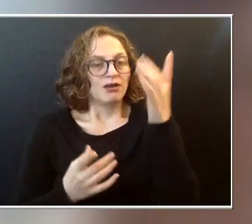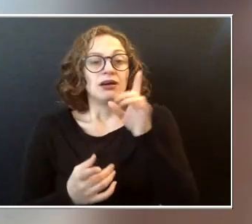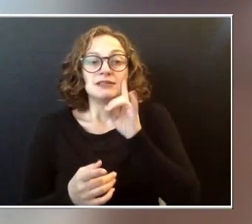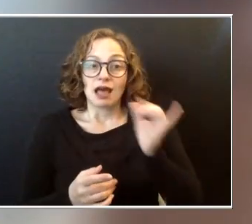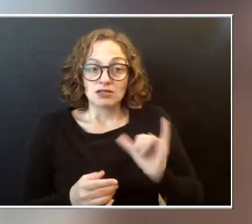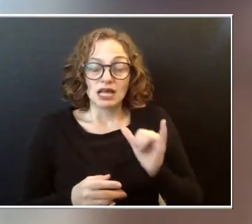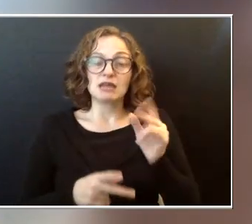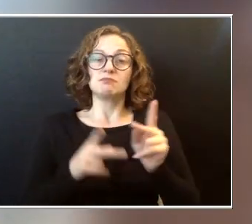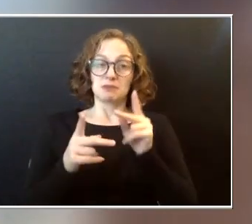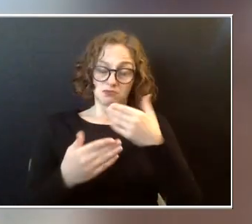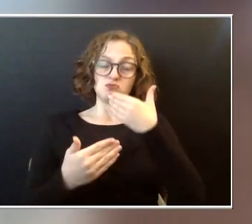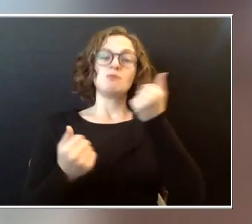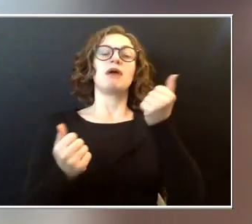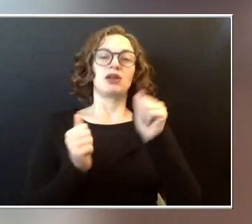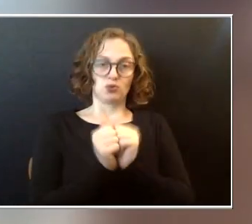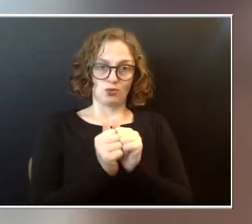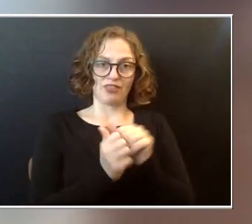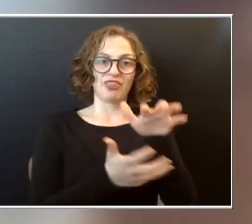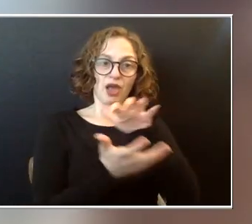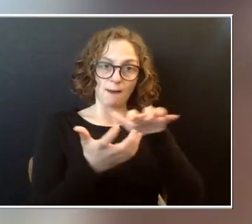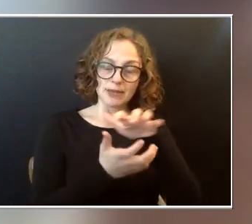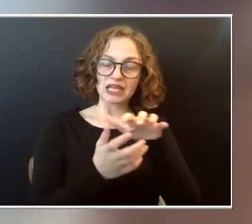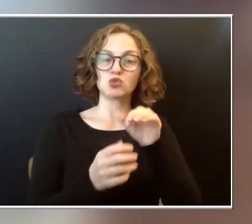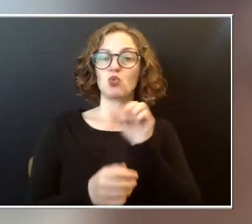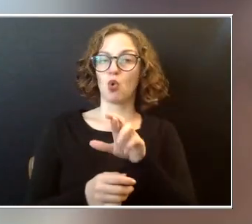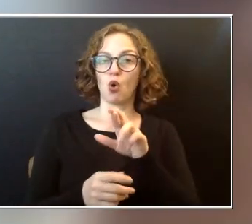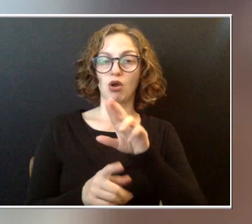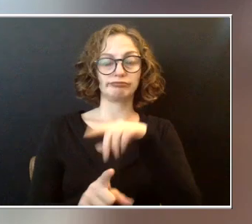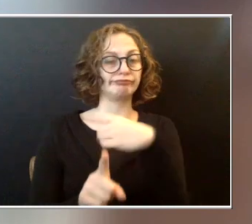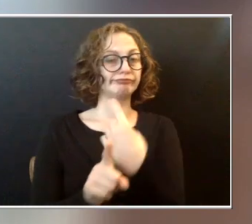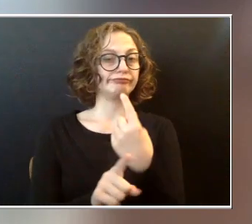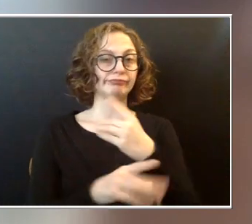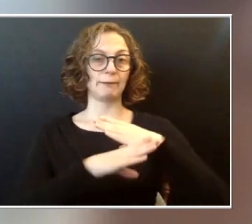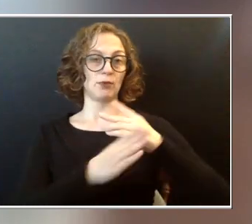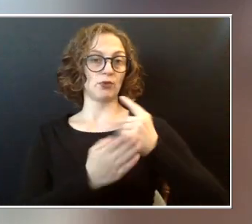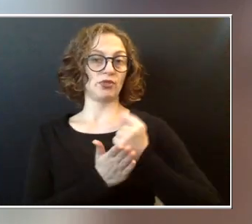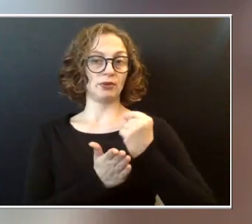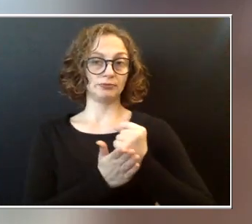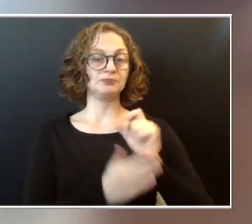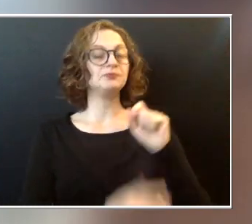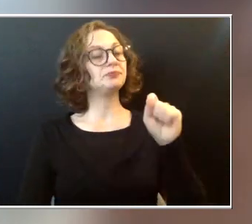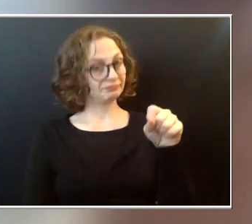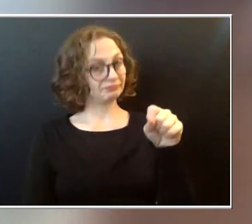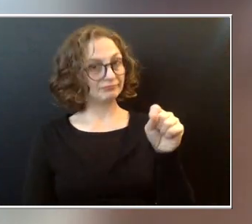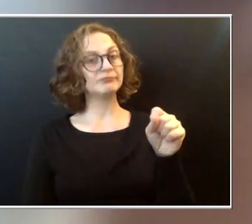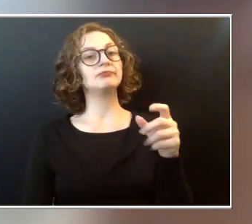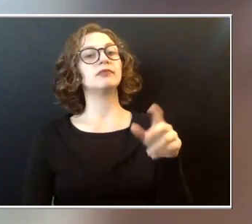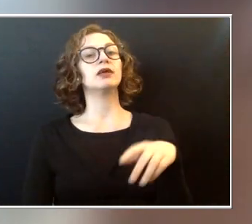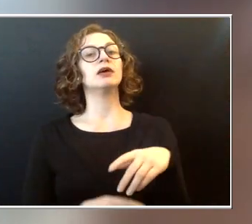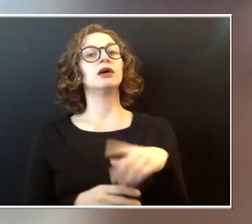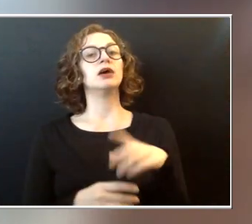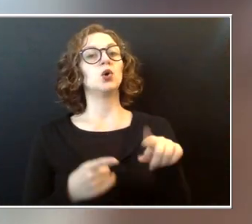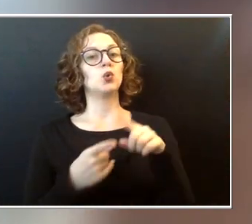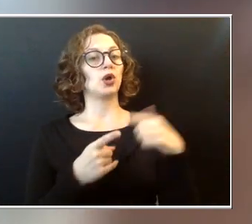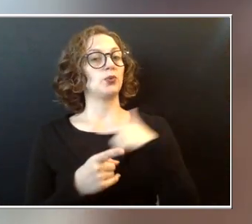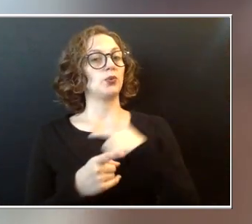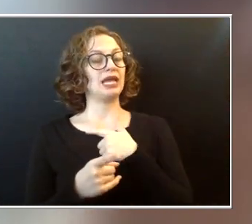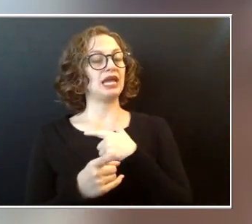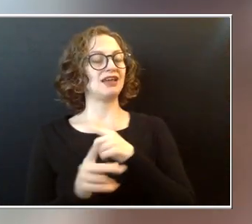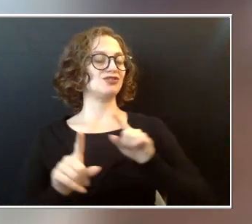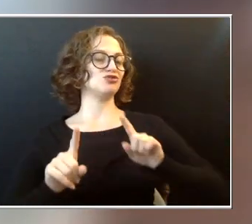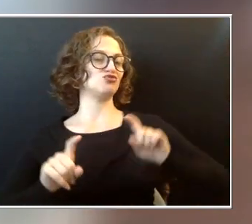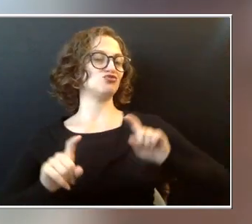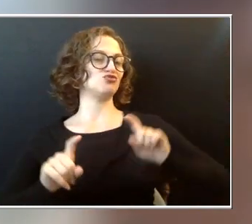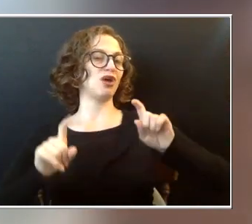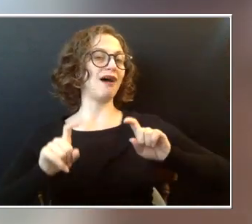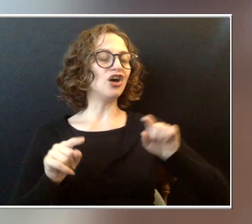Yes, and especially the combination that we studied in this trial didn't have the drugs that have the tremendous nausea associated with it